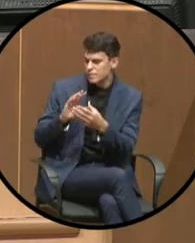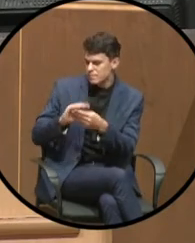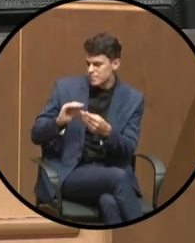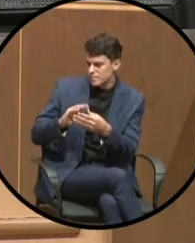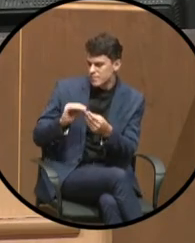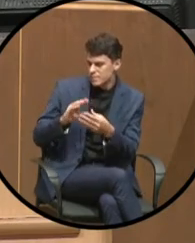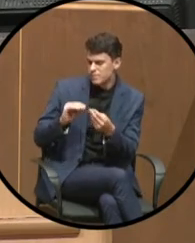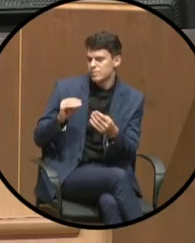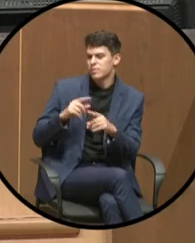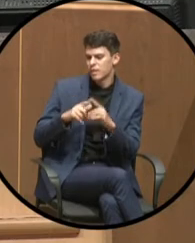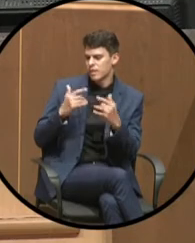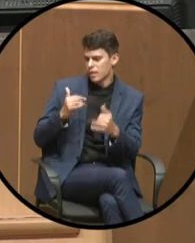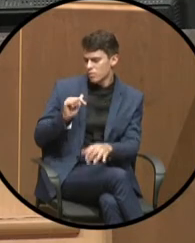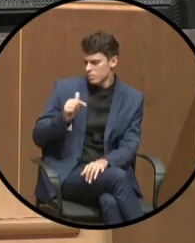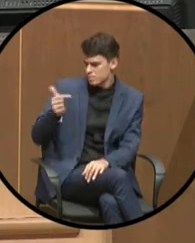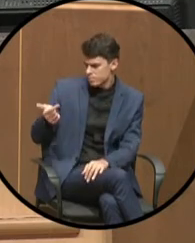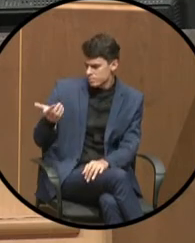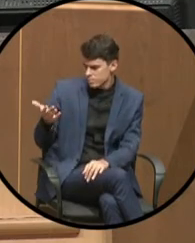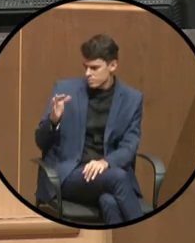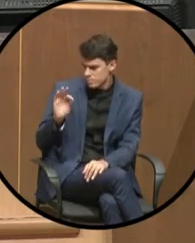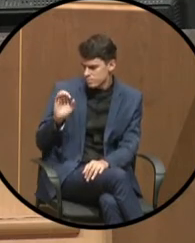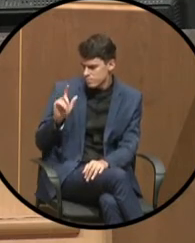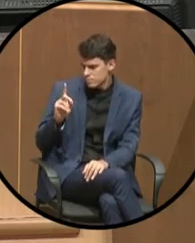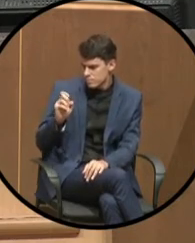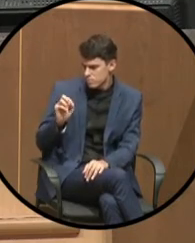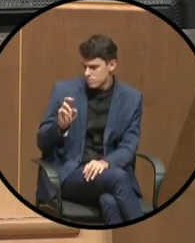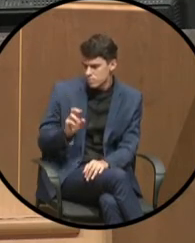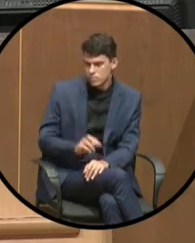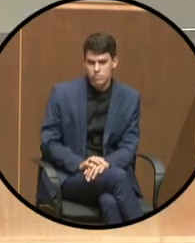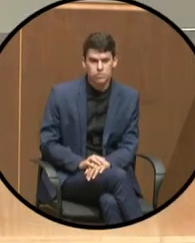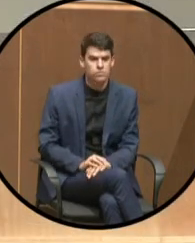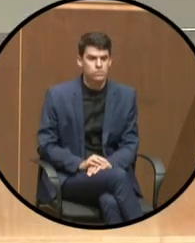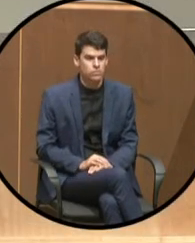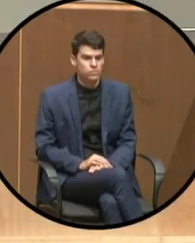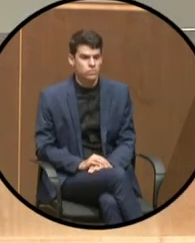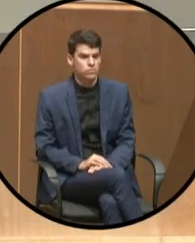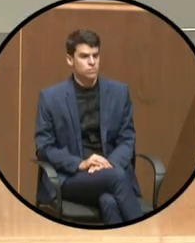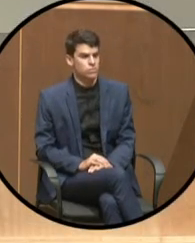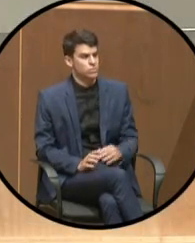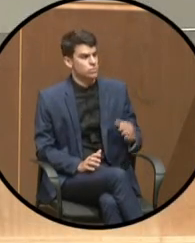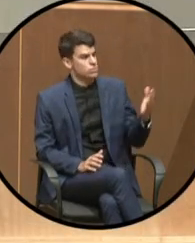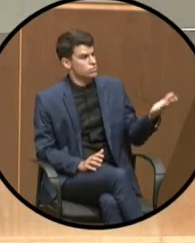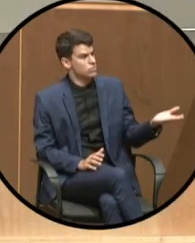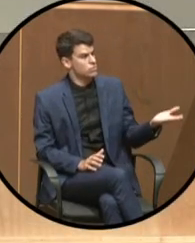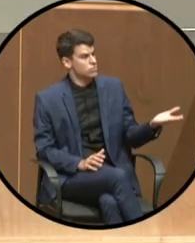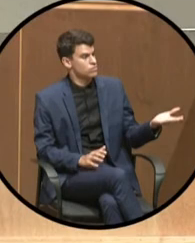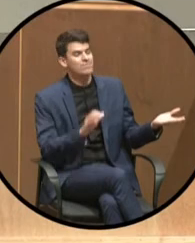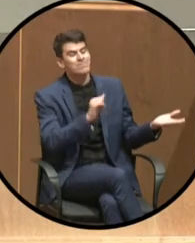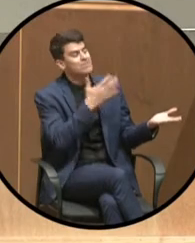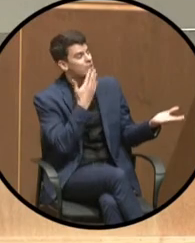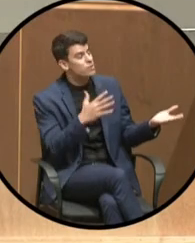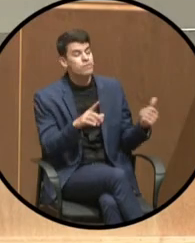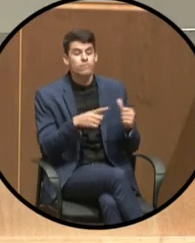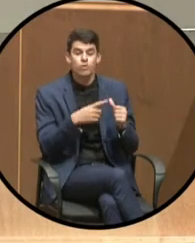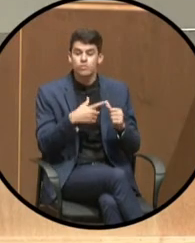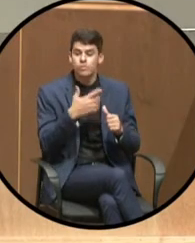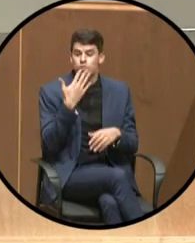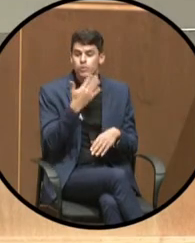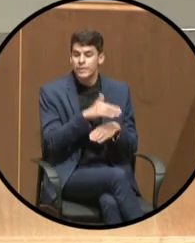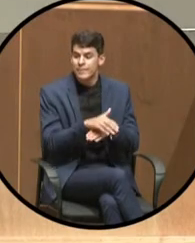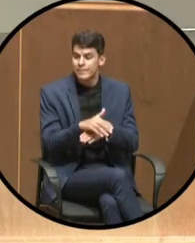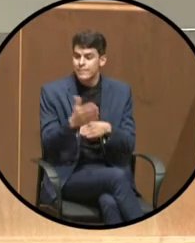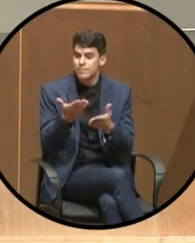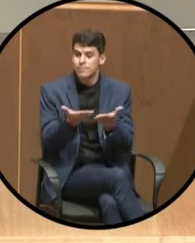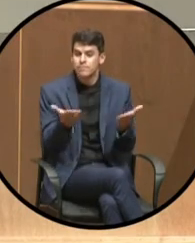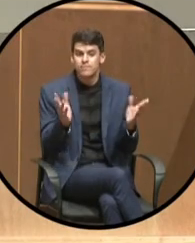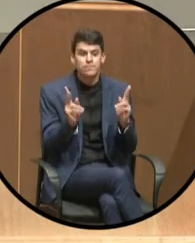before we went on to have further conversation. Sure. Member Felder, you're recognized. Yes, thank you. First of all, good evening to all of you